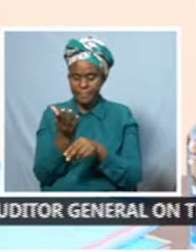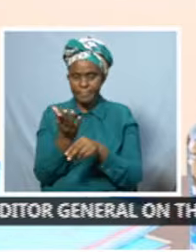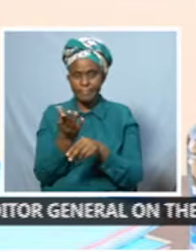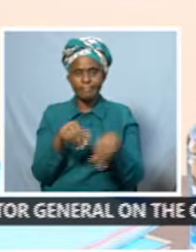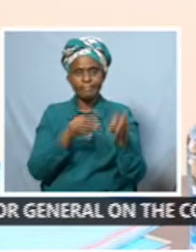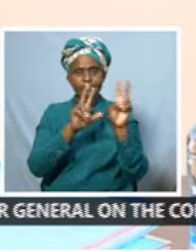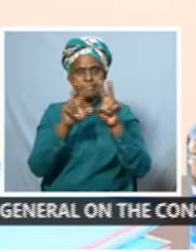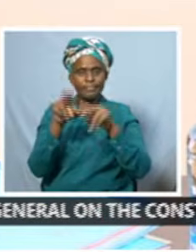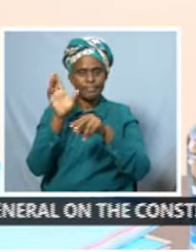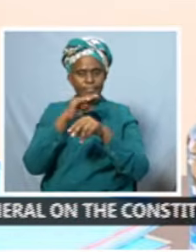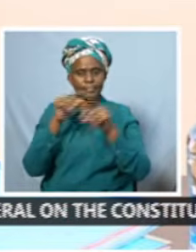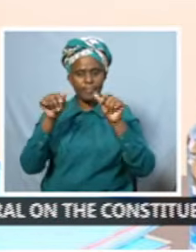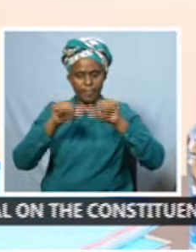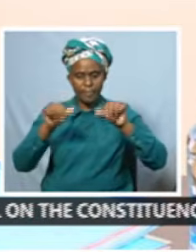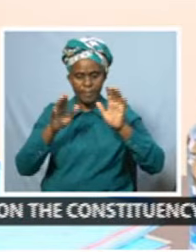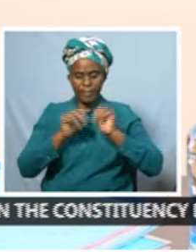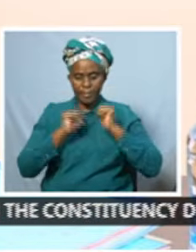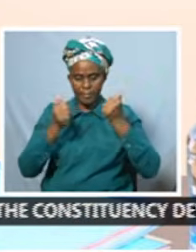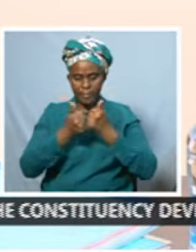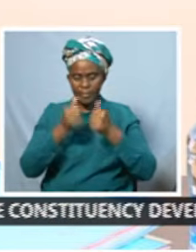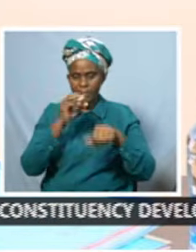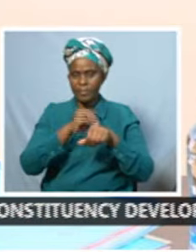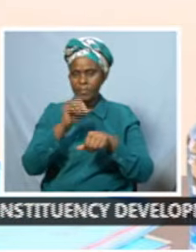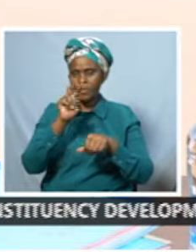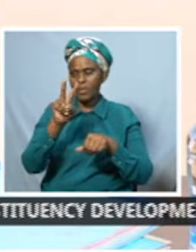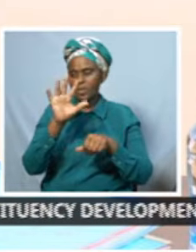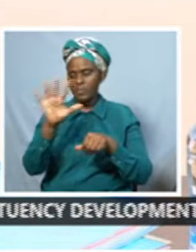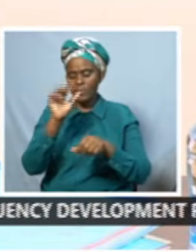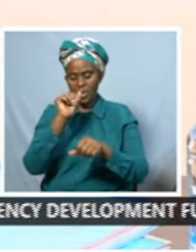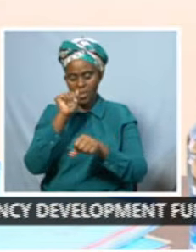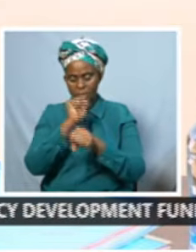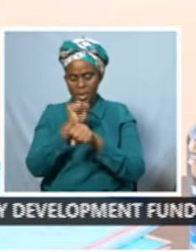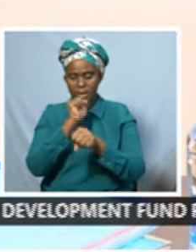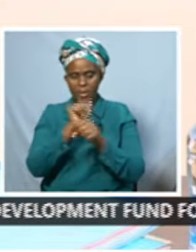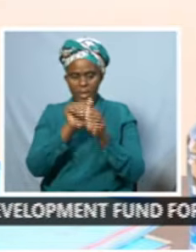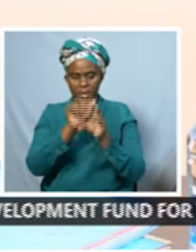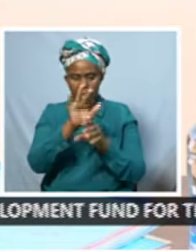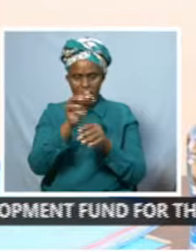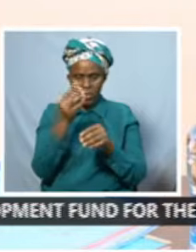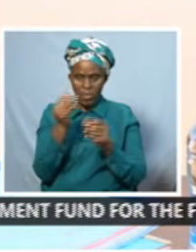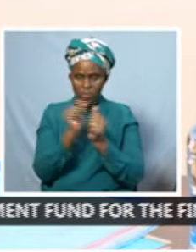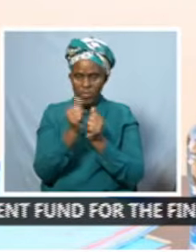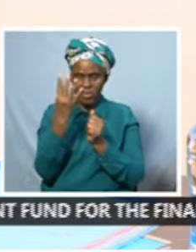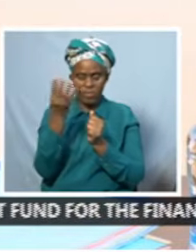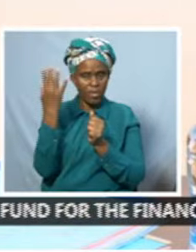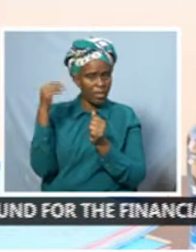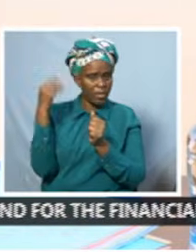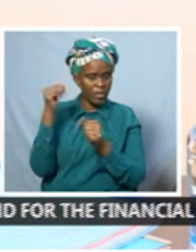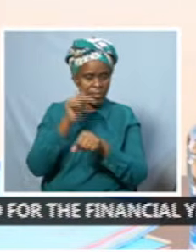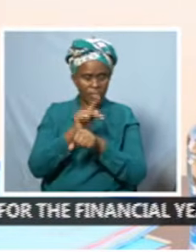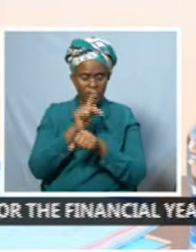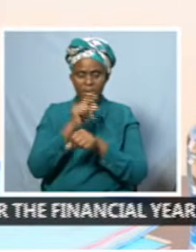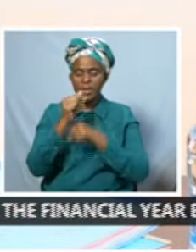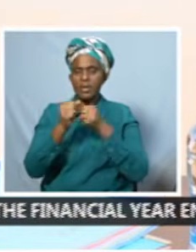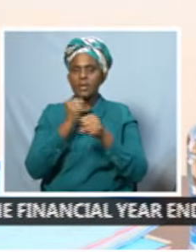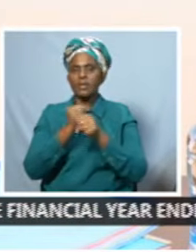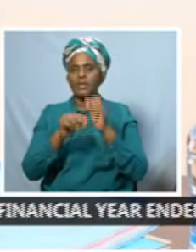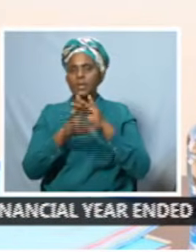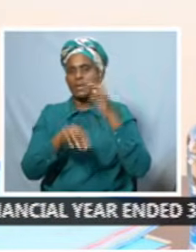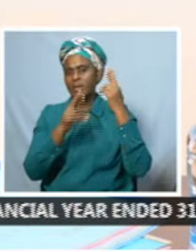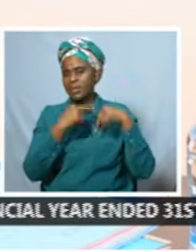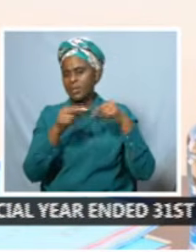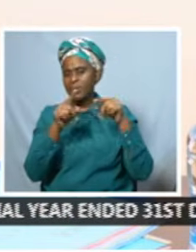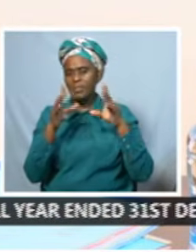The observation of the Auditor General on 25 work in progress and 4 outstanding projects during the year under review